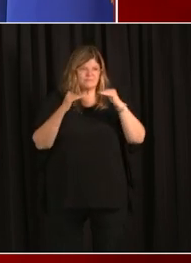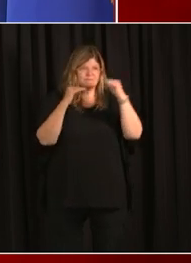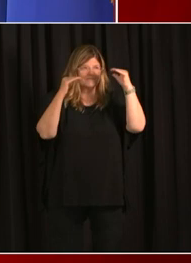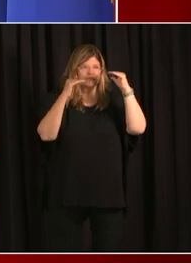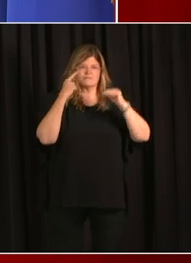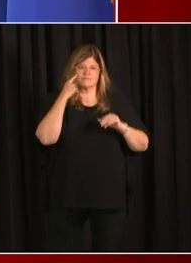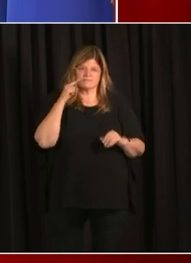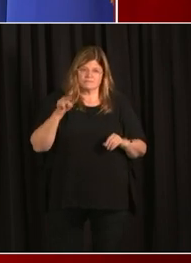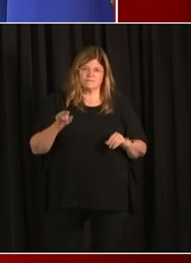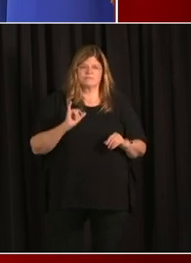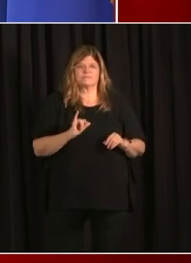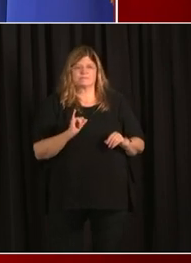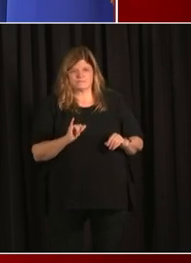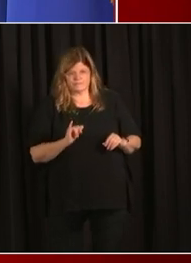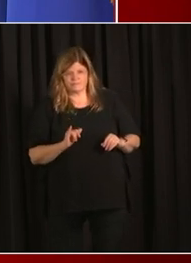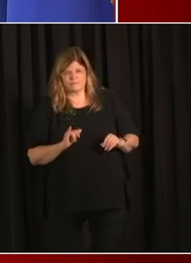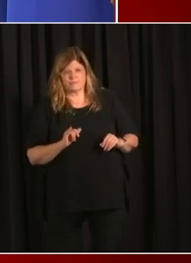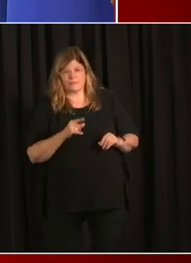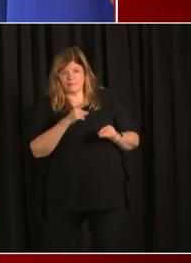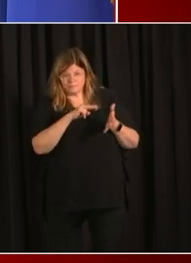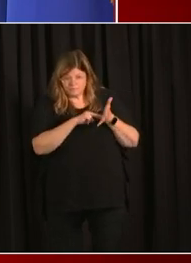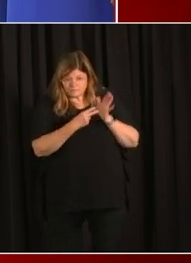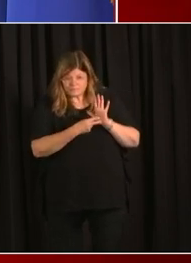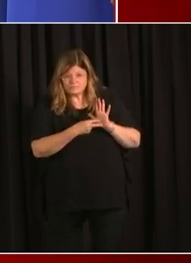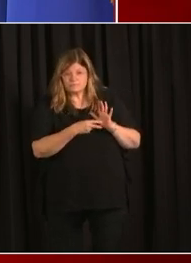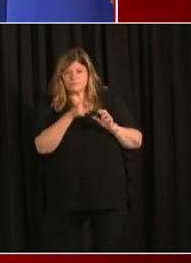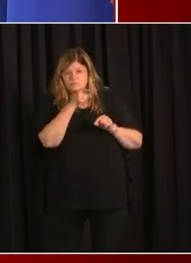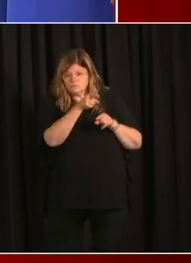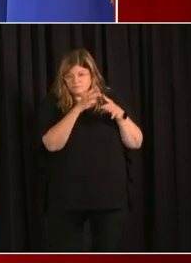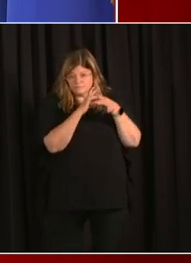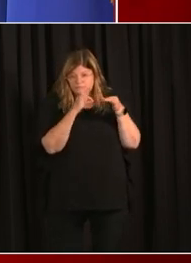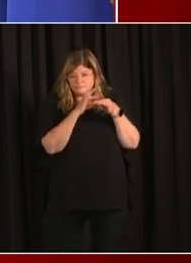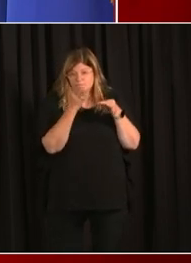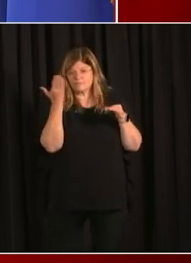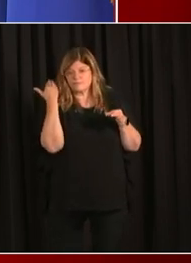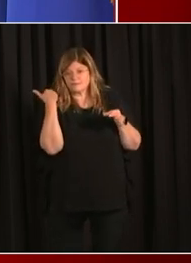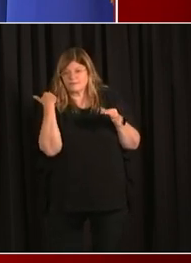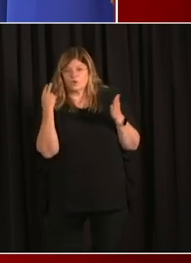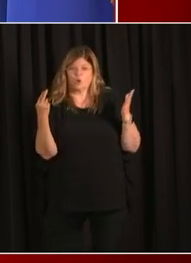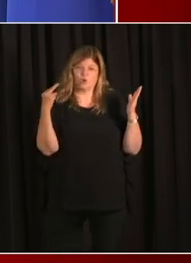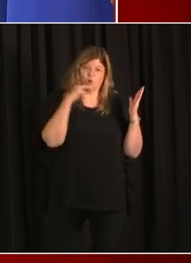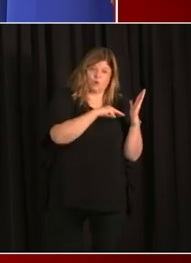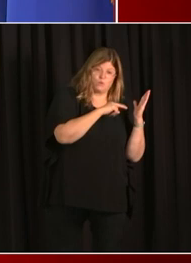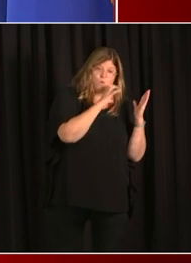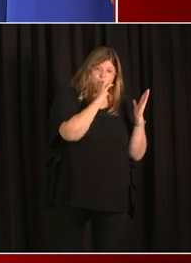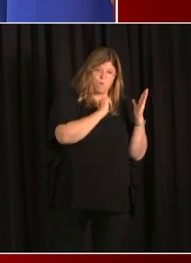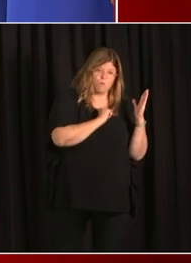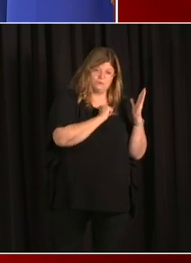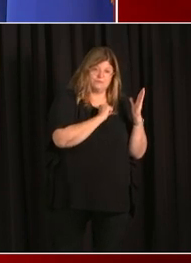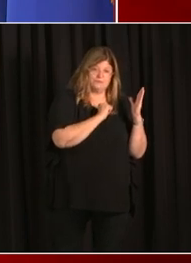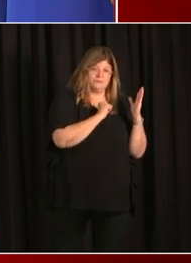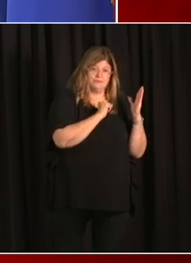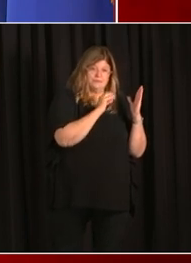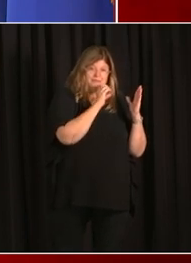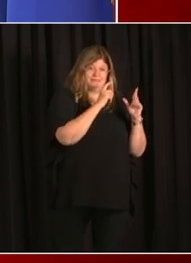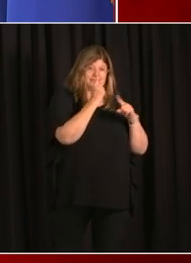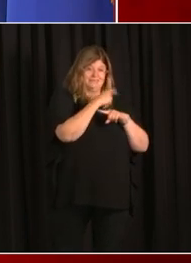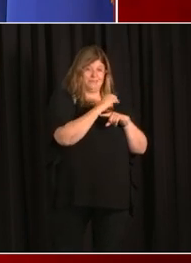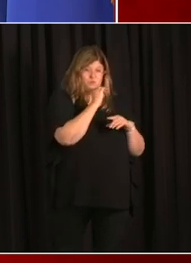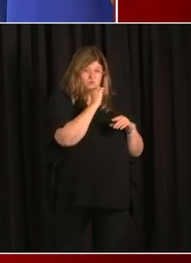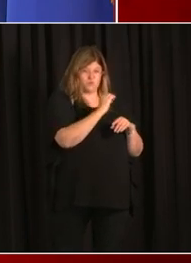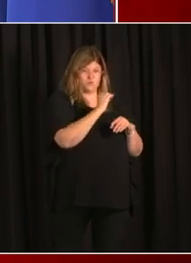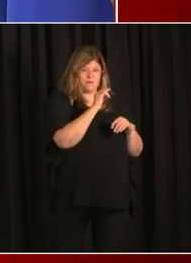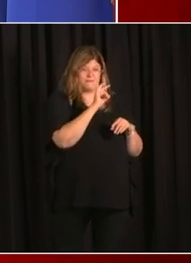because it sounded like you said before, if we were looking at the old metric, that since day 0 of phase 2,